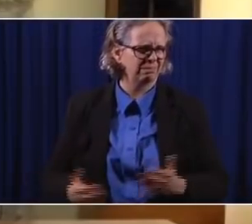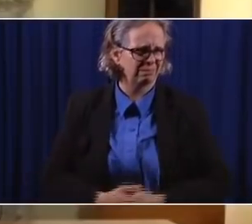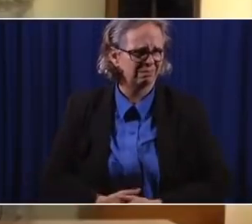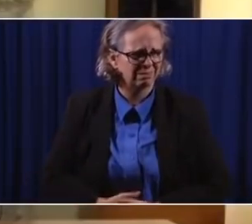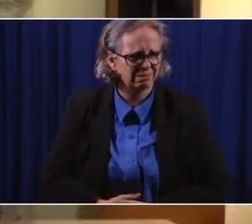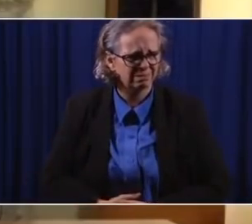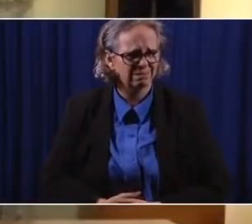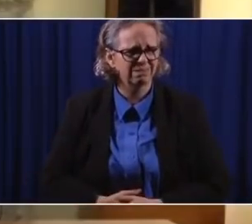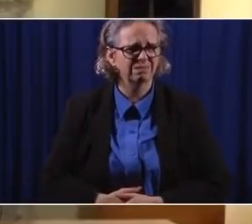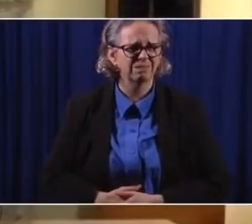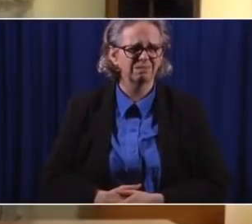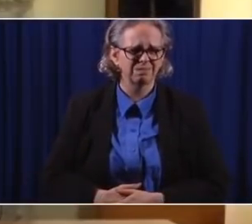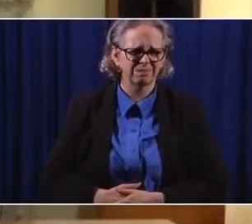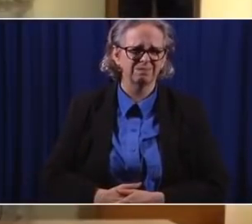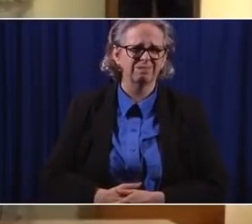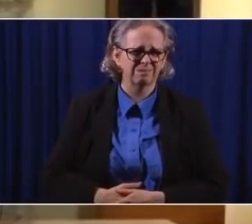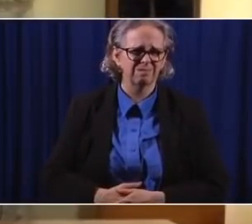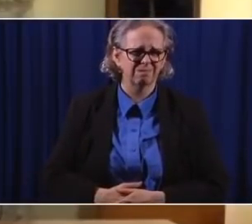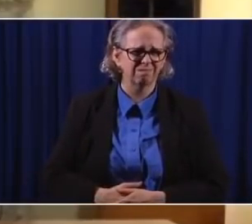Here again,